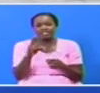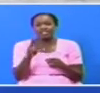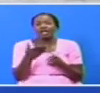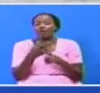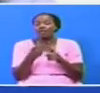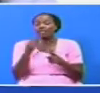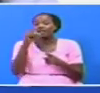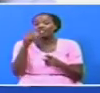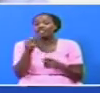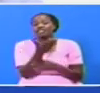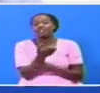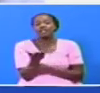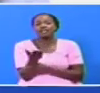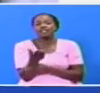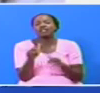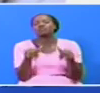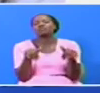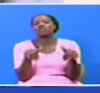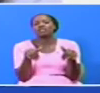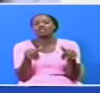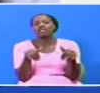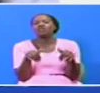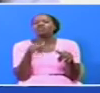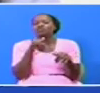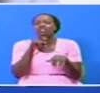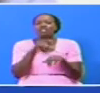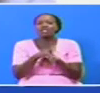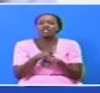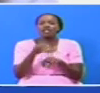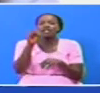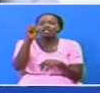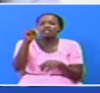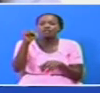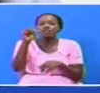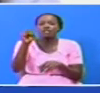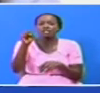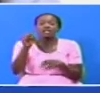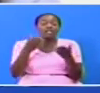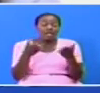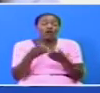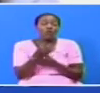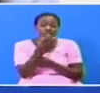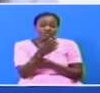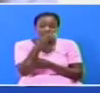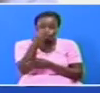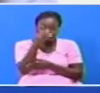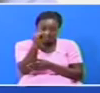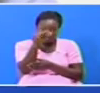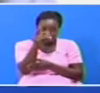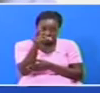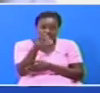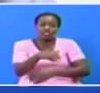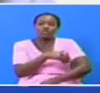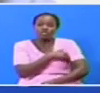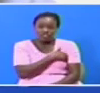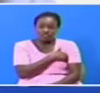hivyo kuwepo. In terms of sending text messages, we now want to give those ID cards to the chiefs and